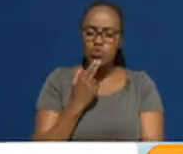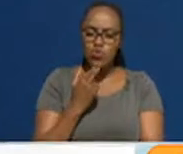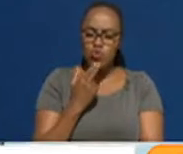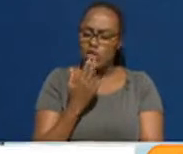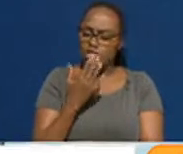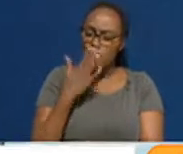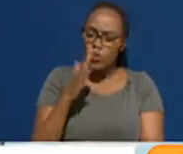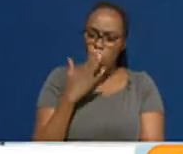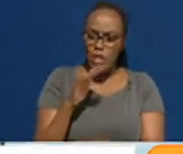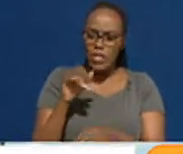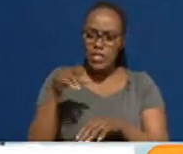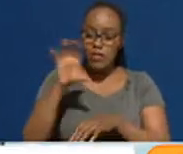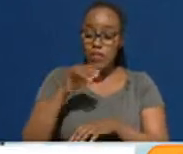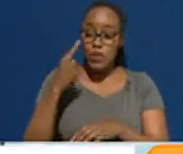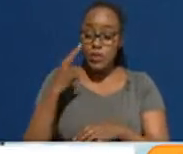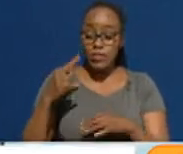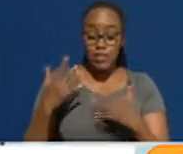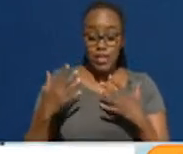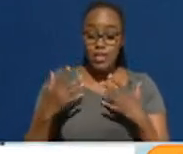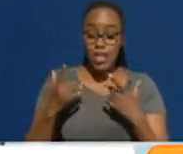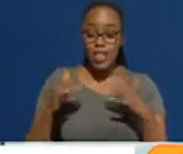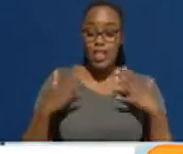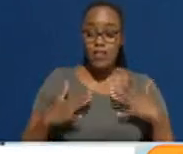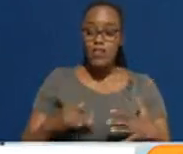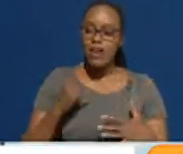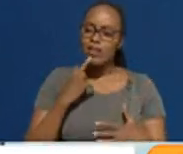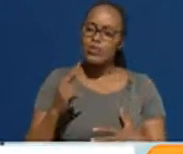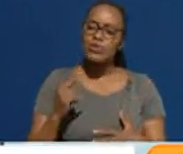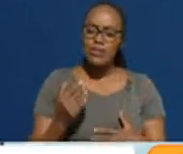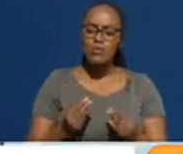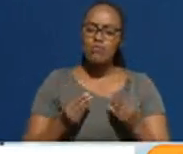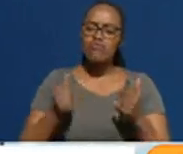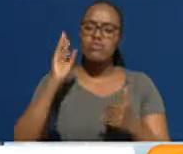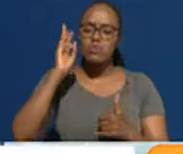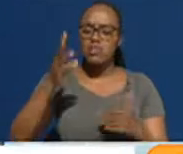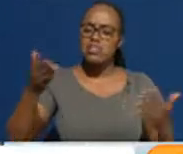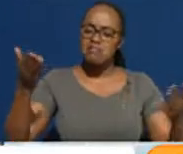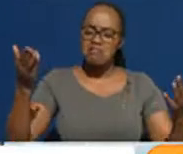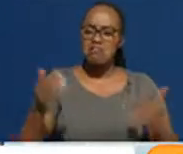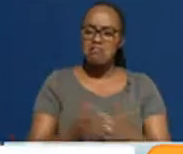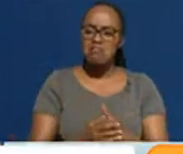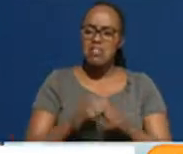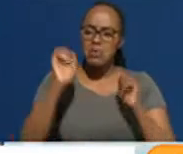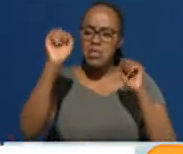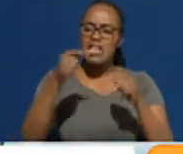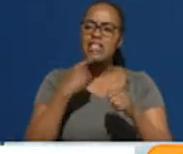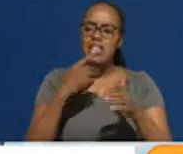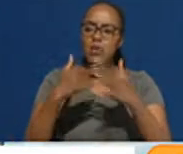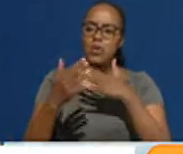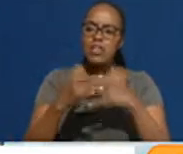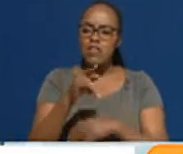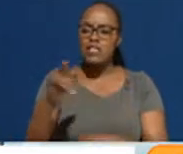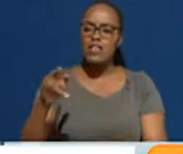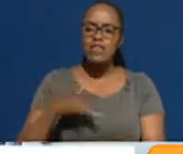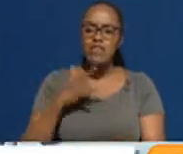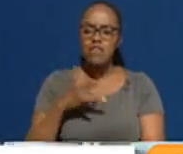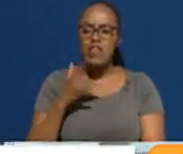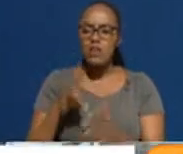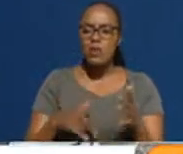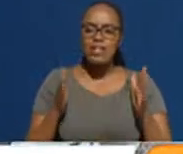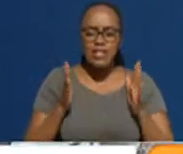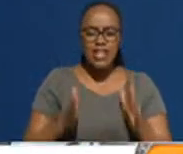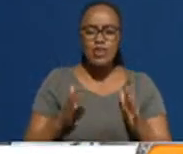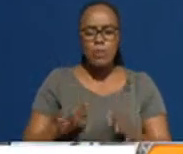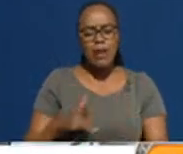And you can see their body language is, we told you we'll beat you, those things, And we can tell wherever he is feeling, he's a human